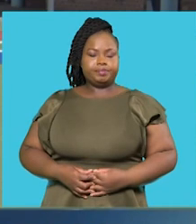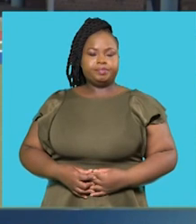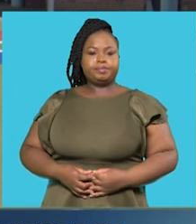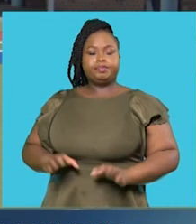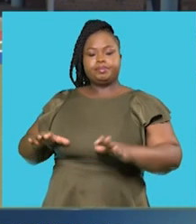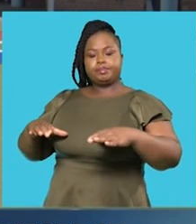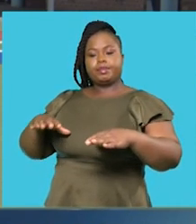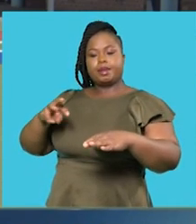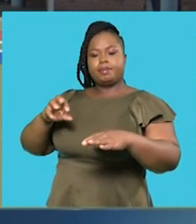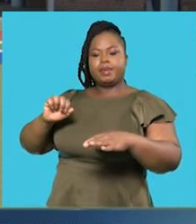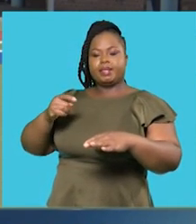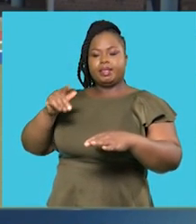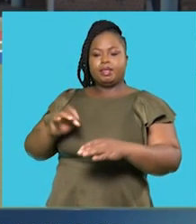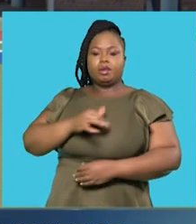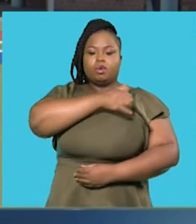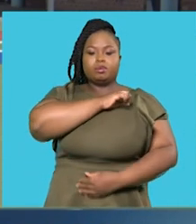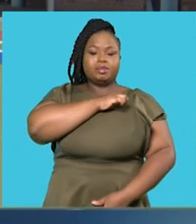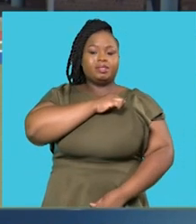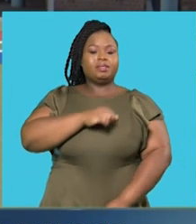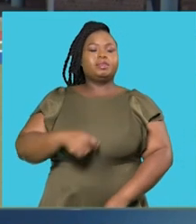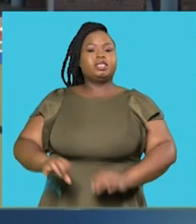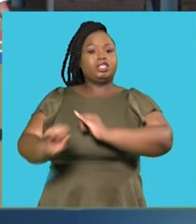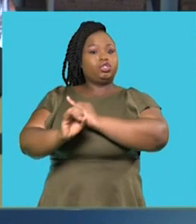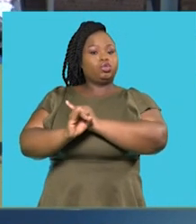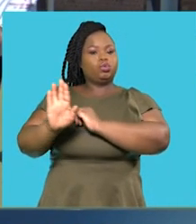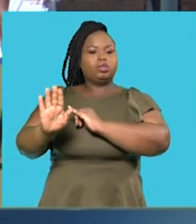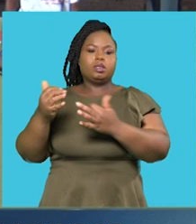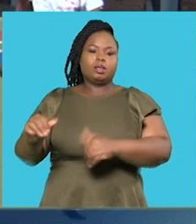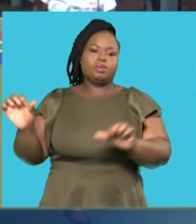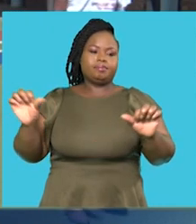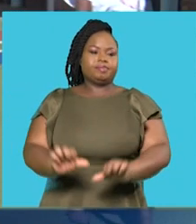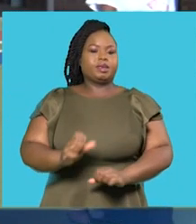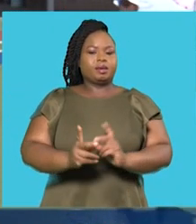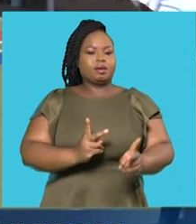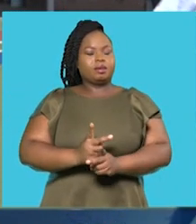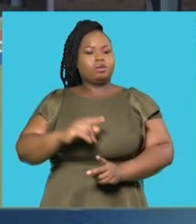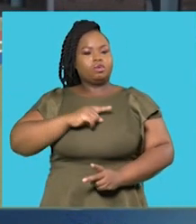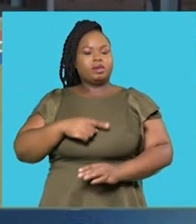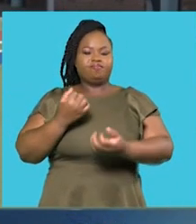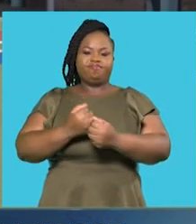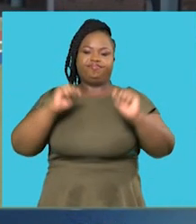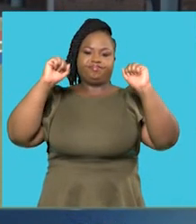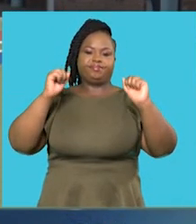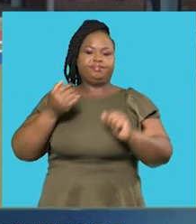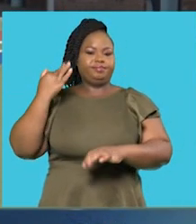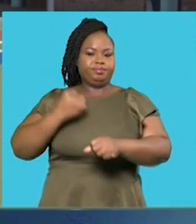Iziko iCharlotte Mannya-Maxeke Institute libuyele kwikhaya eliyimbali lomqulu wenkululeko